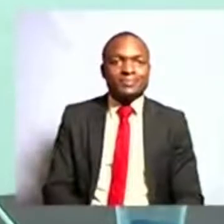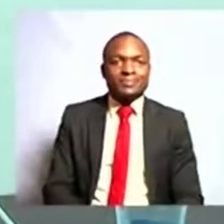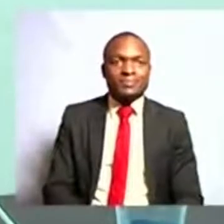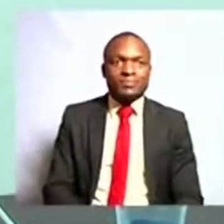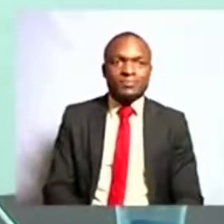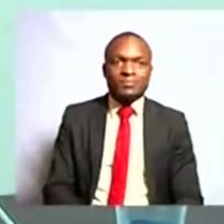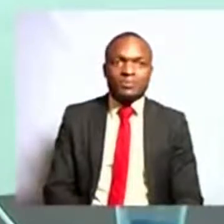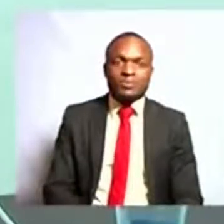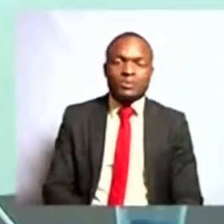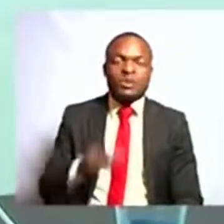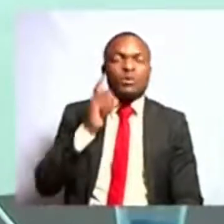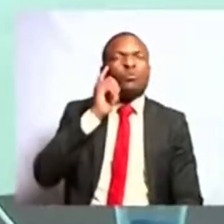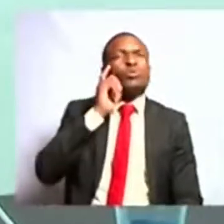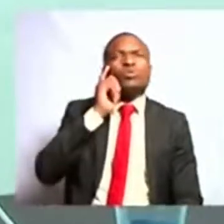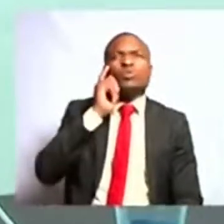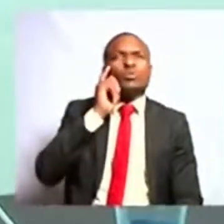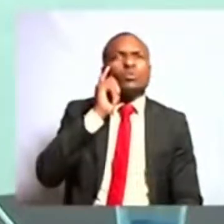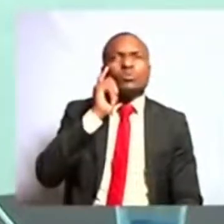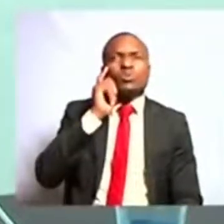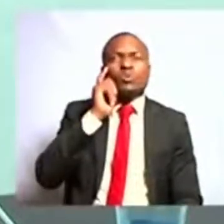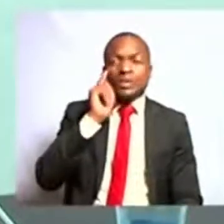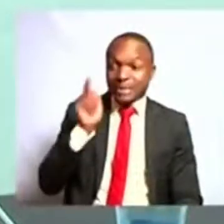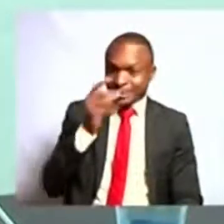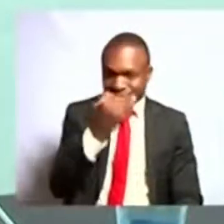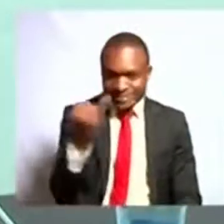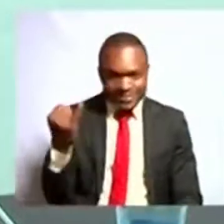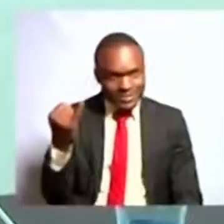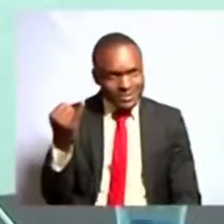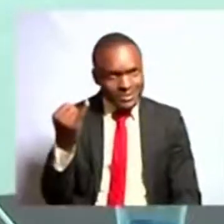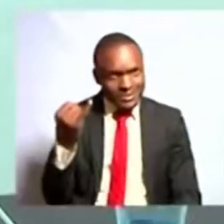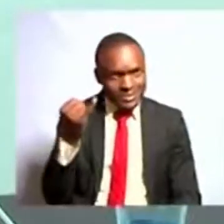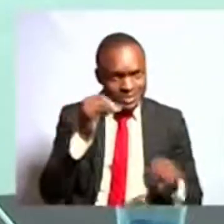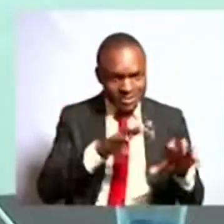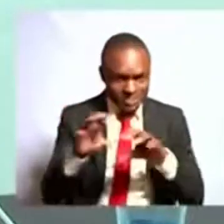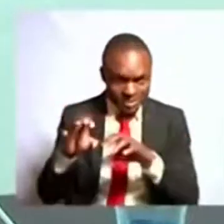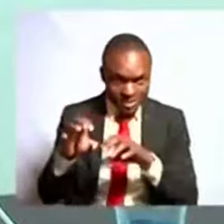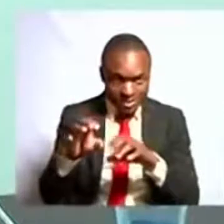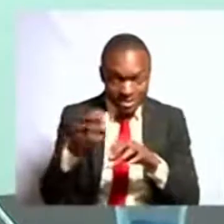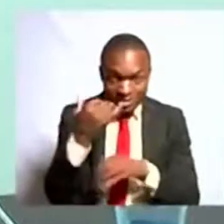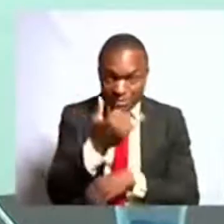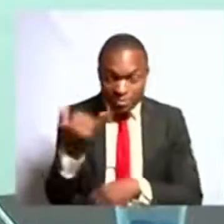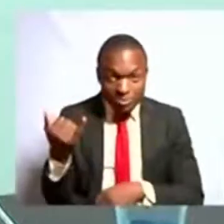it is regrettable because these issues we are dealing with, they are issues of legacy.